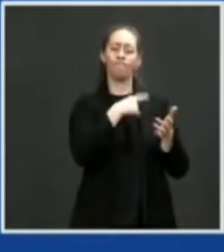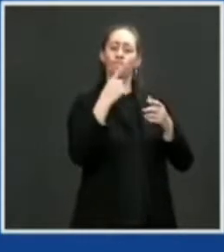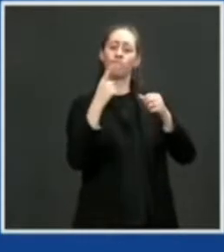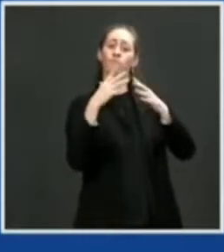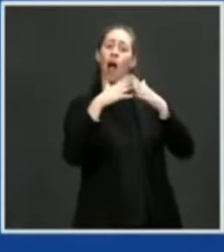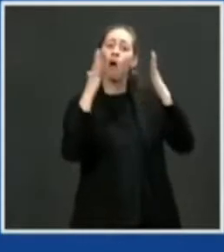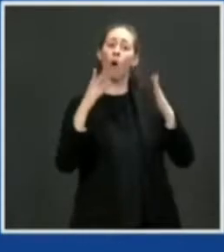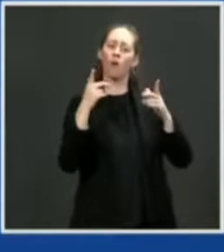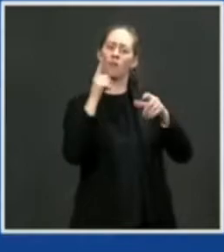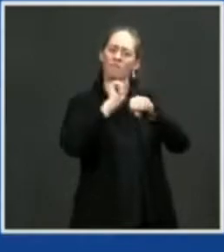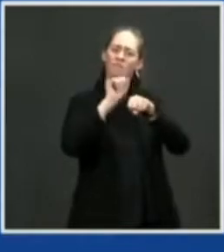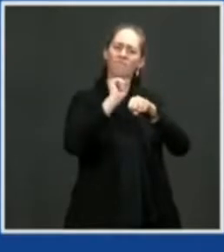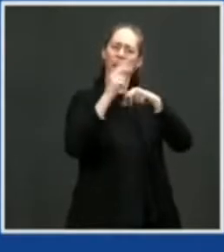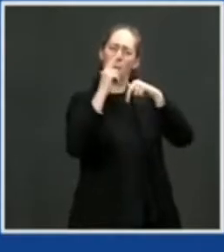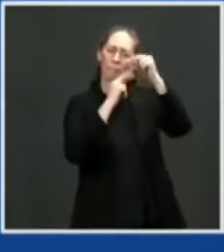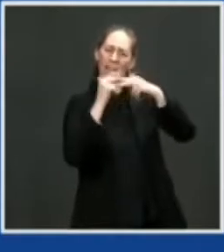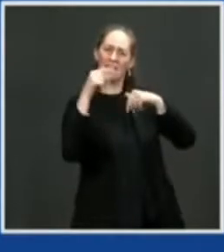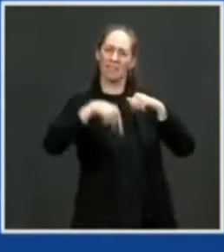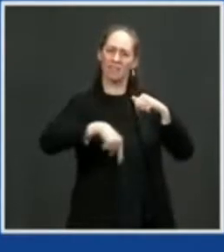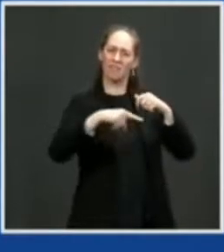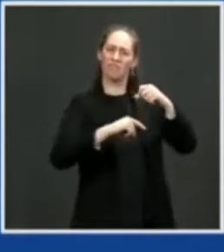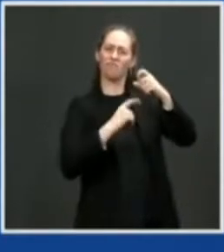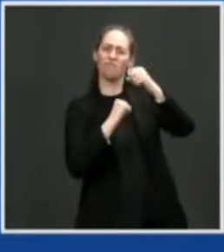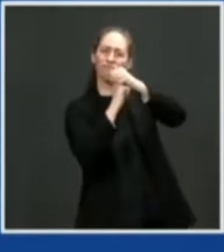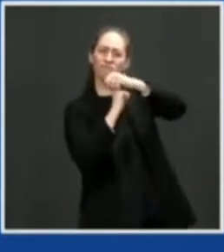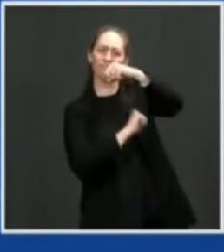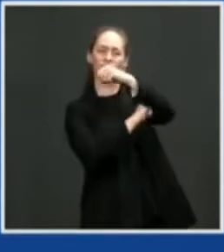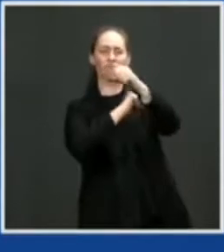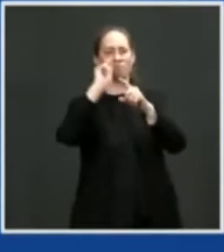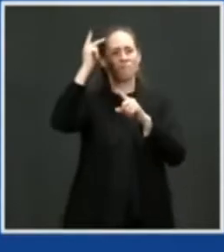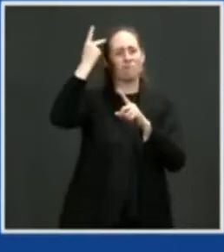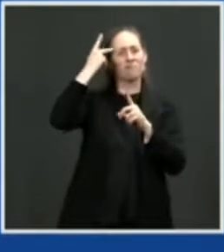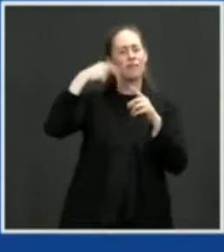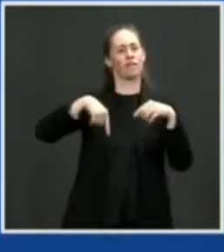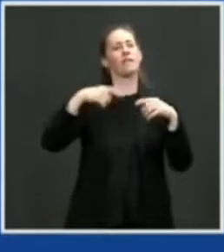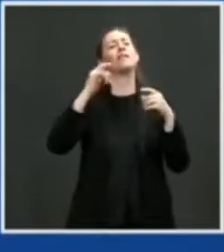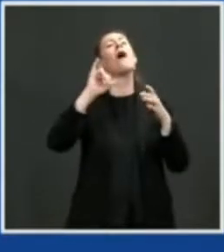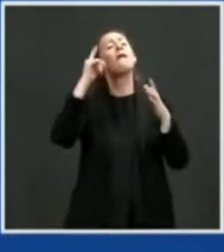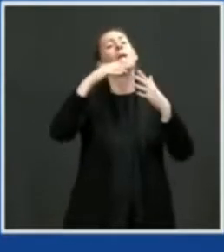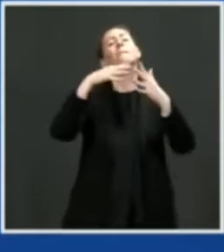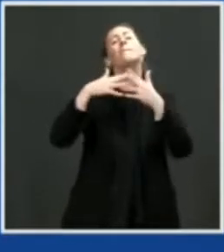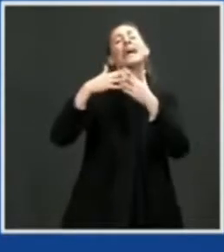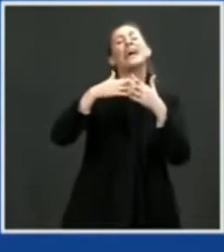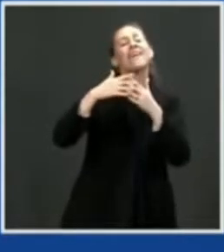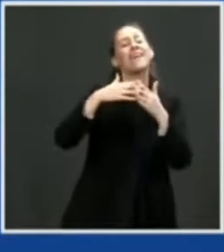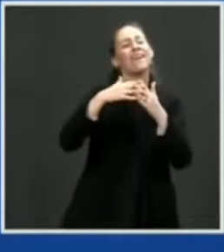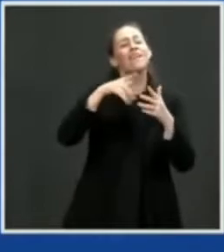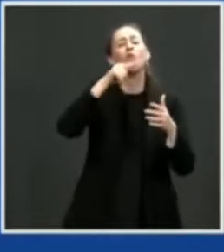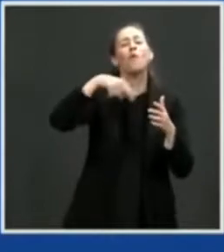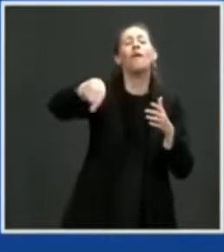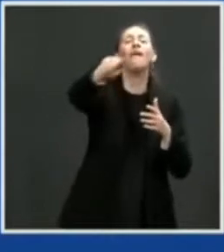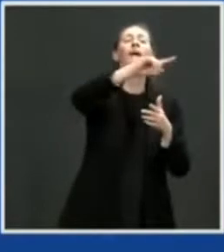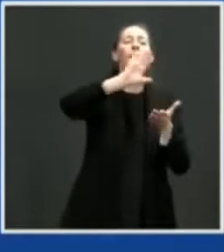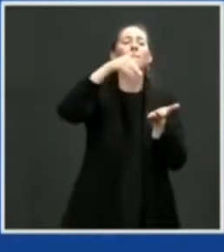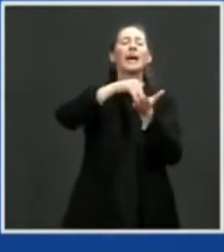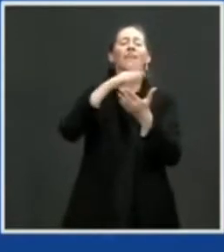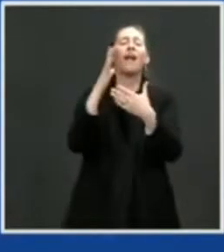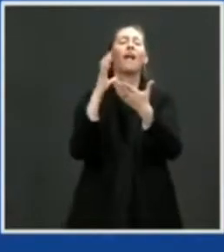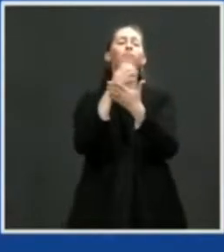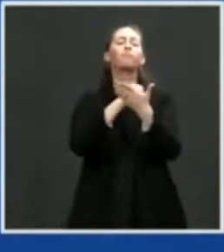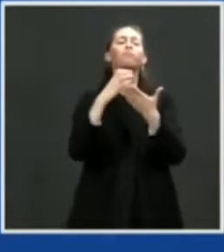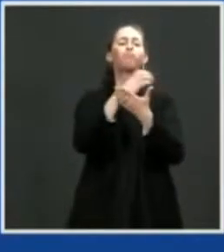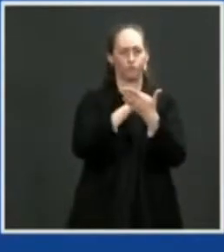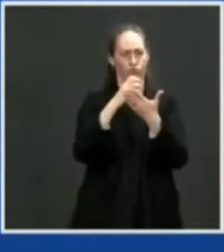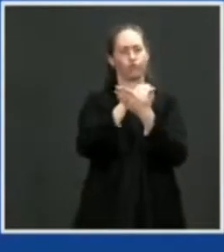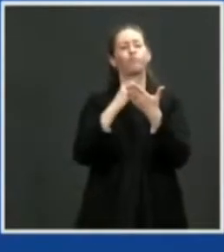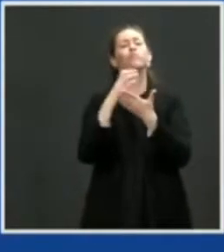people and people struggling to get in the middle class. They built America. They did it. And unions built them. And unions built them. And The